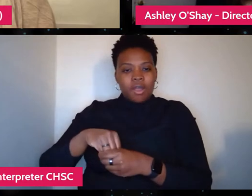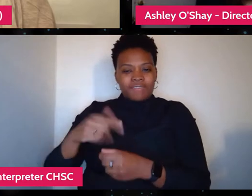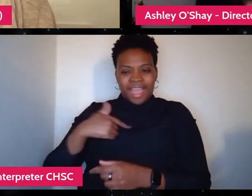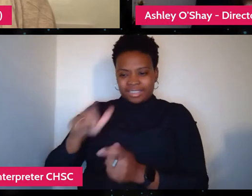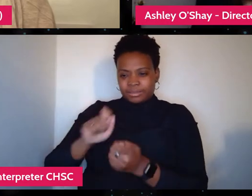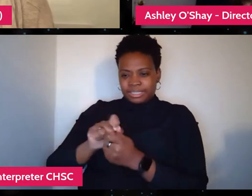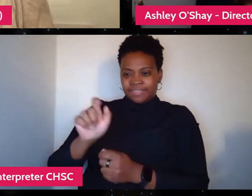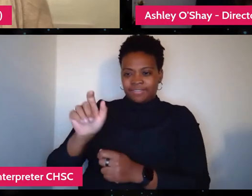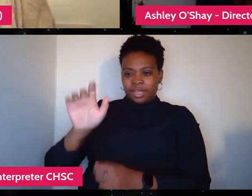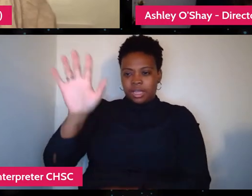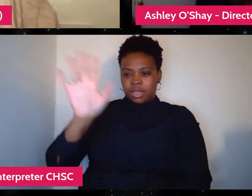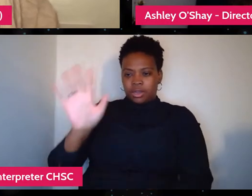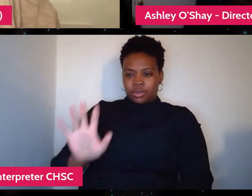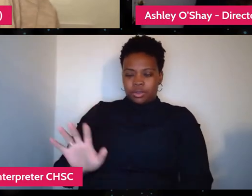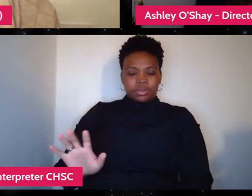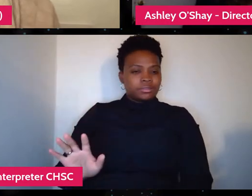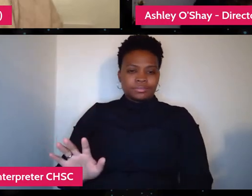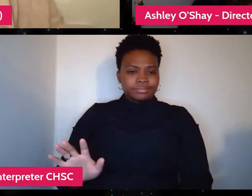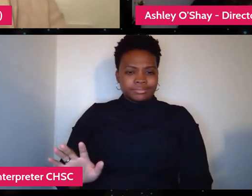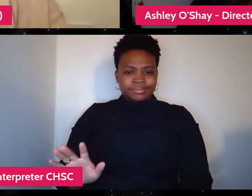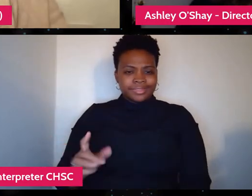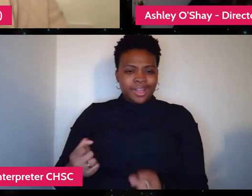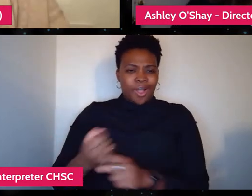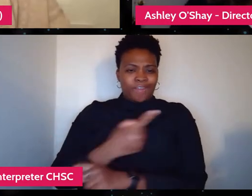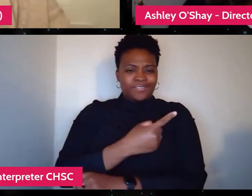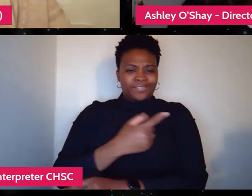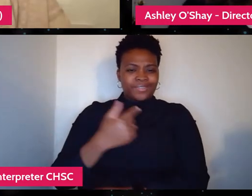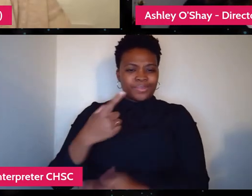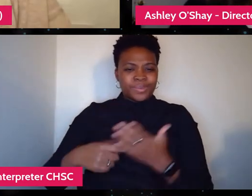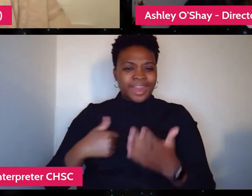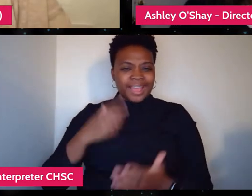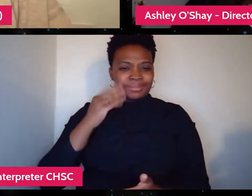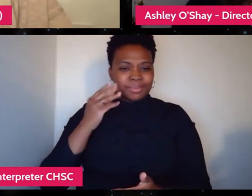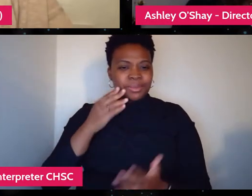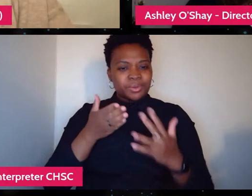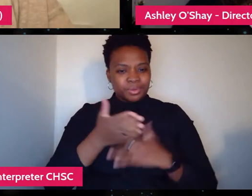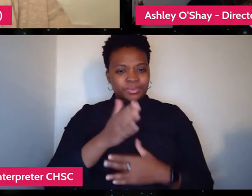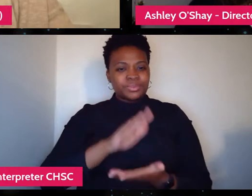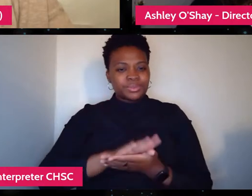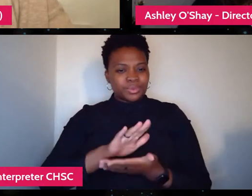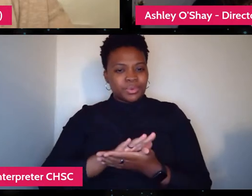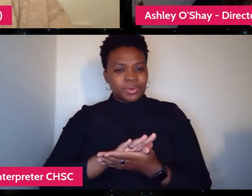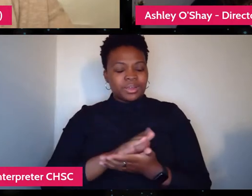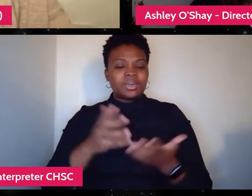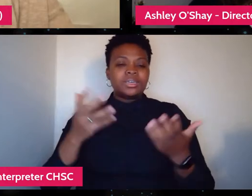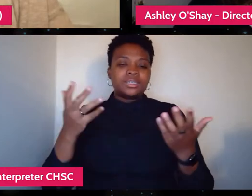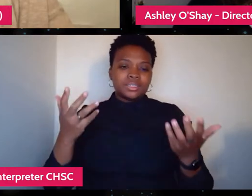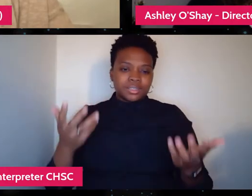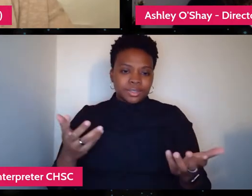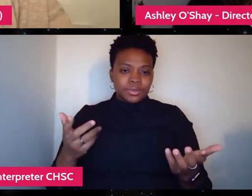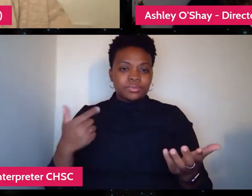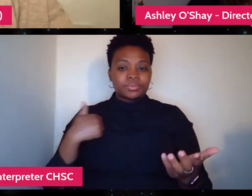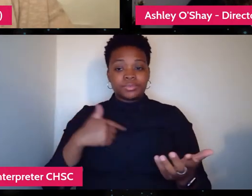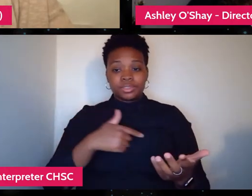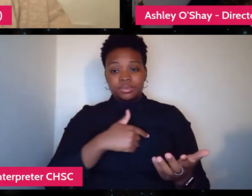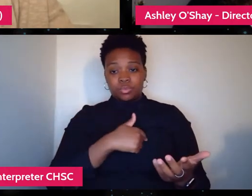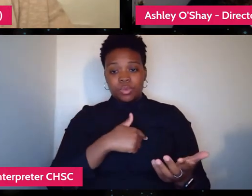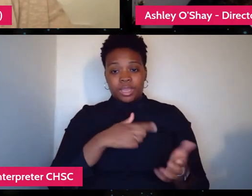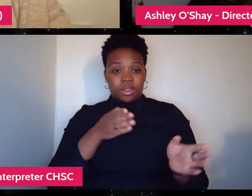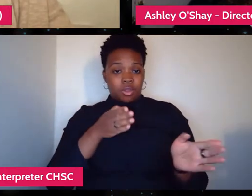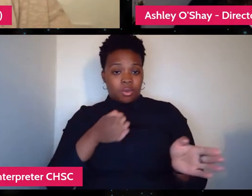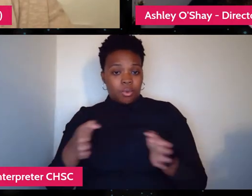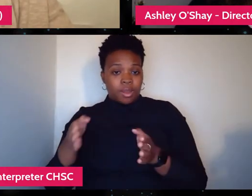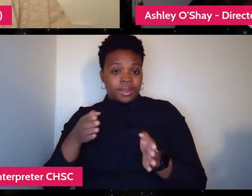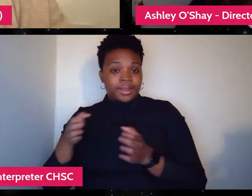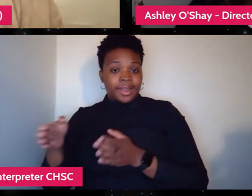just it's so off from what I experienced when I was going through school. So we're